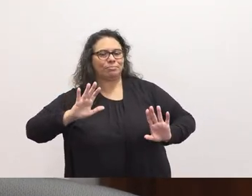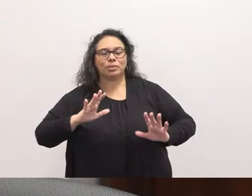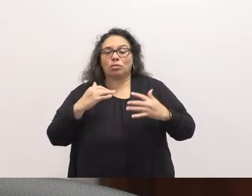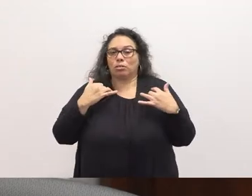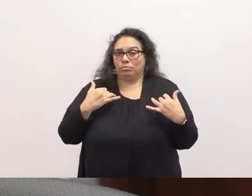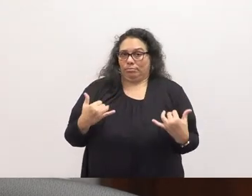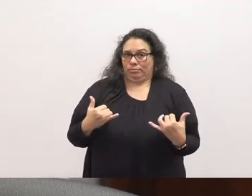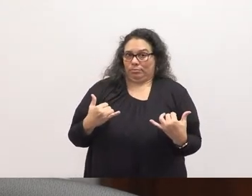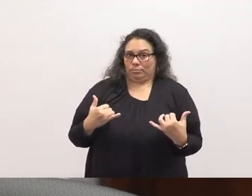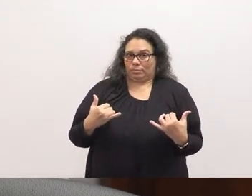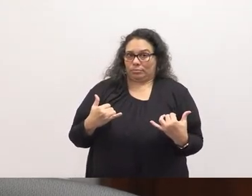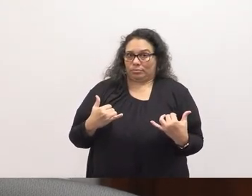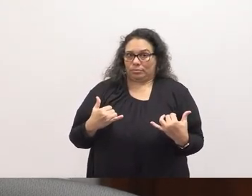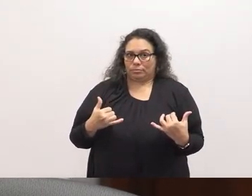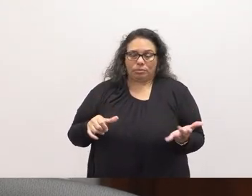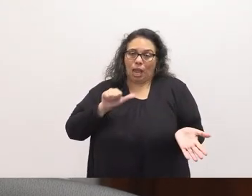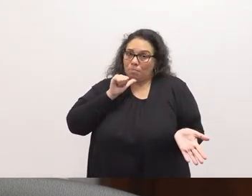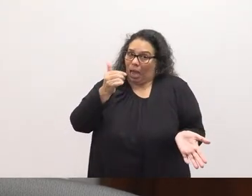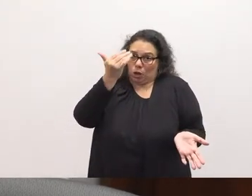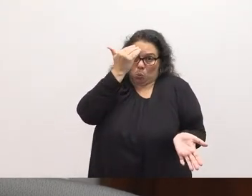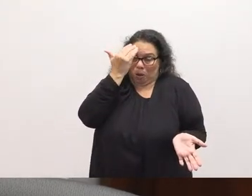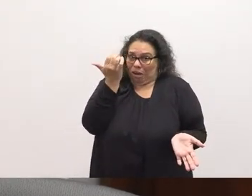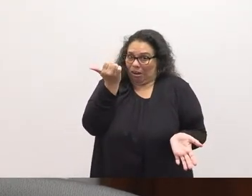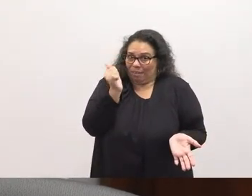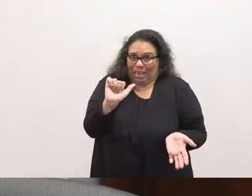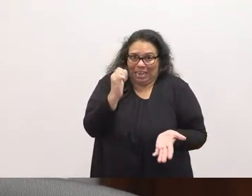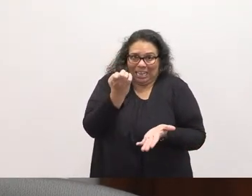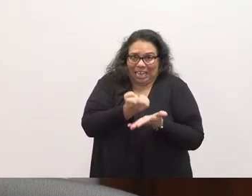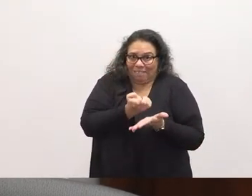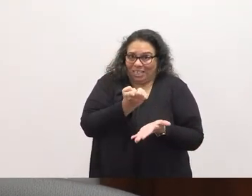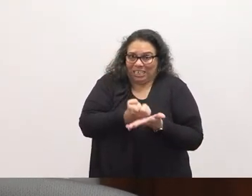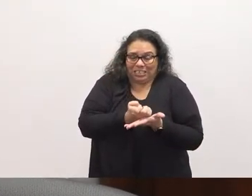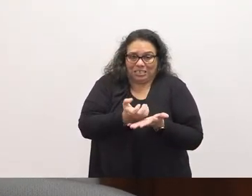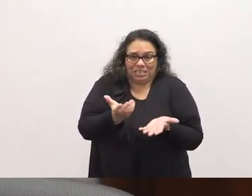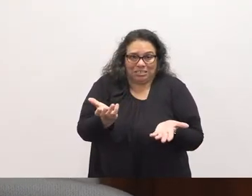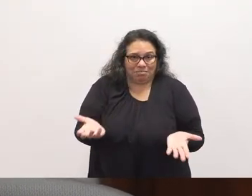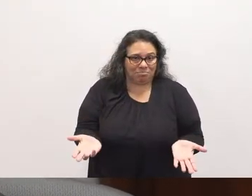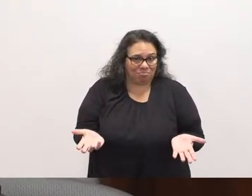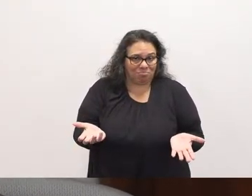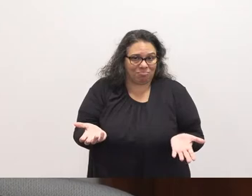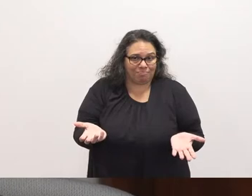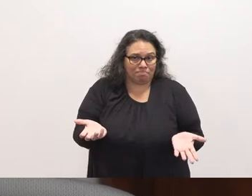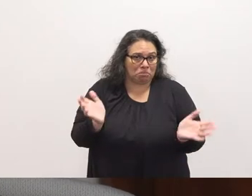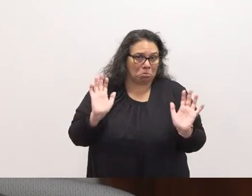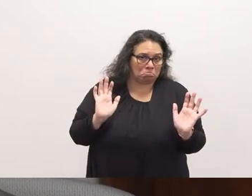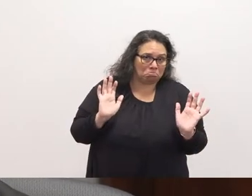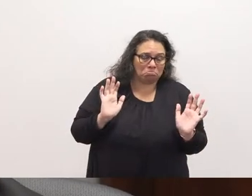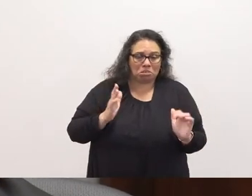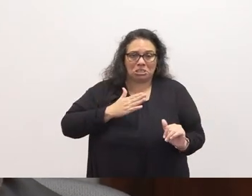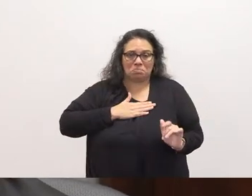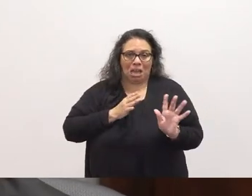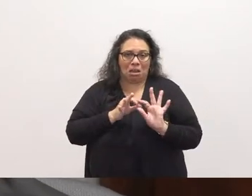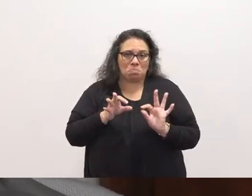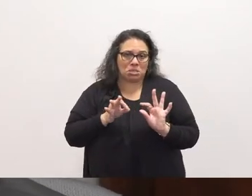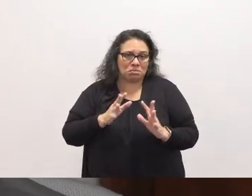point, I'm not aware of any evidence of that. So those would be my